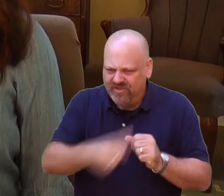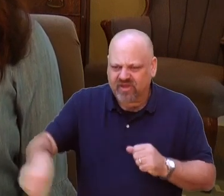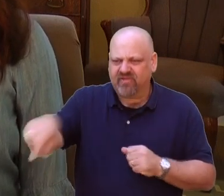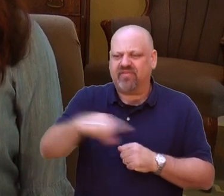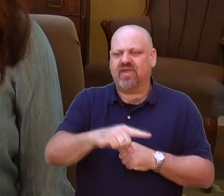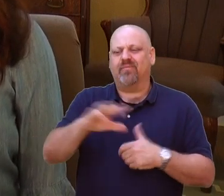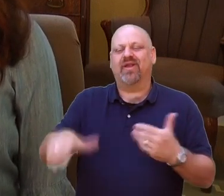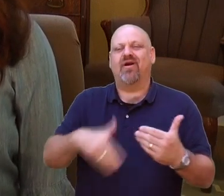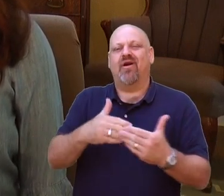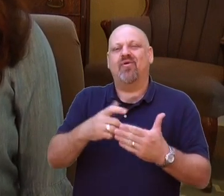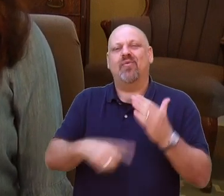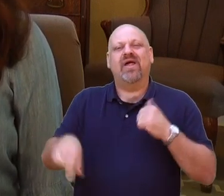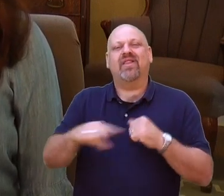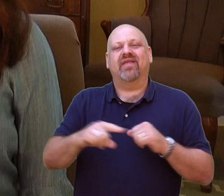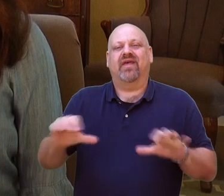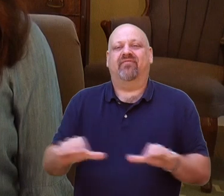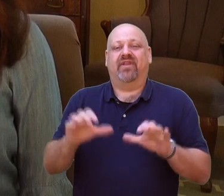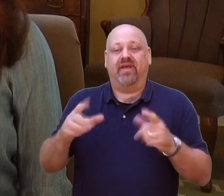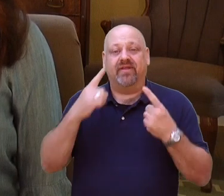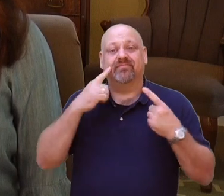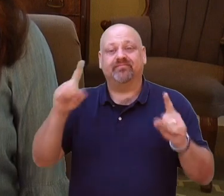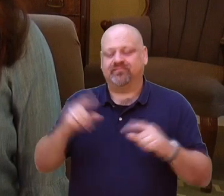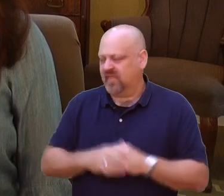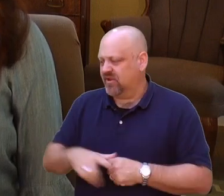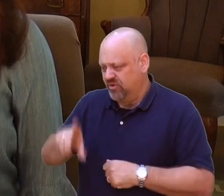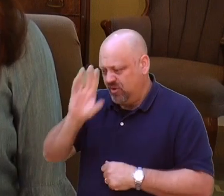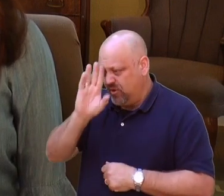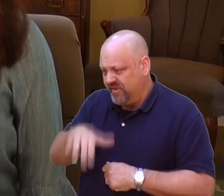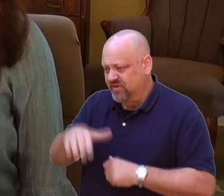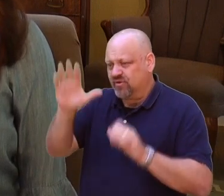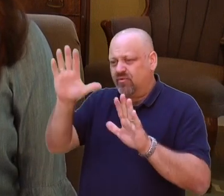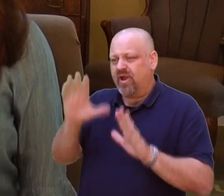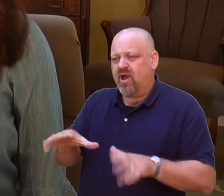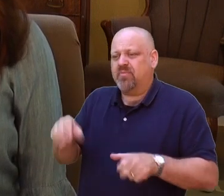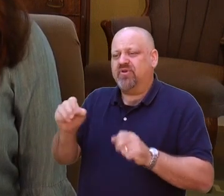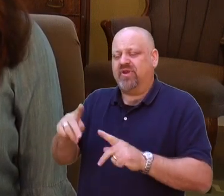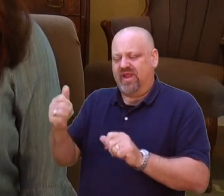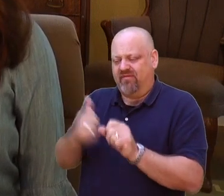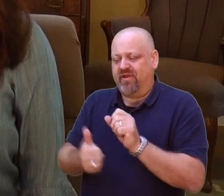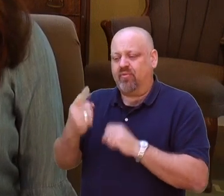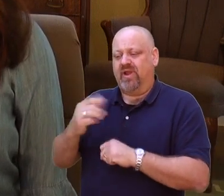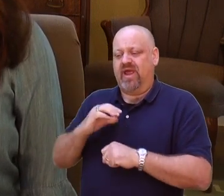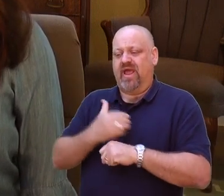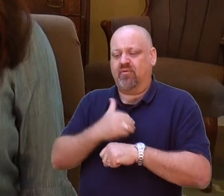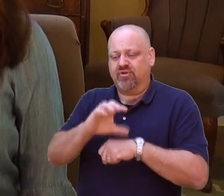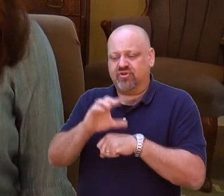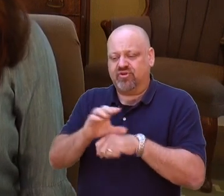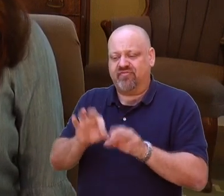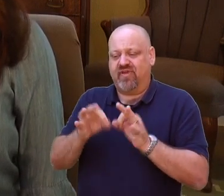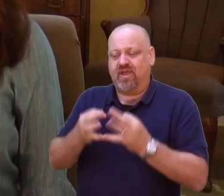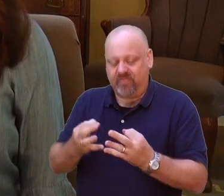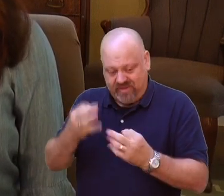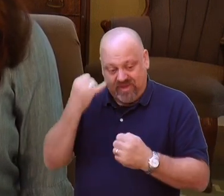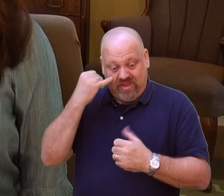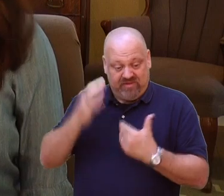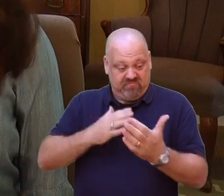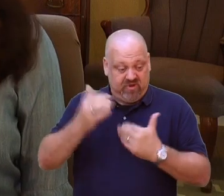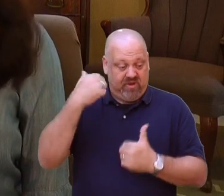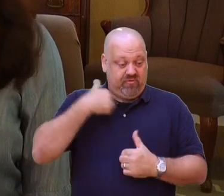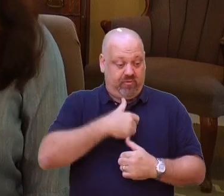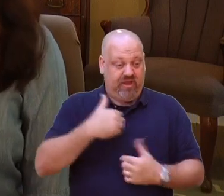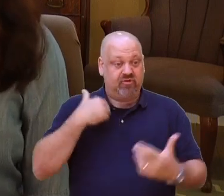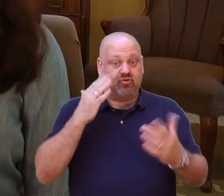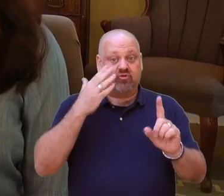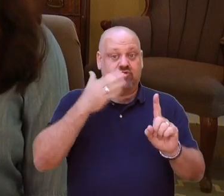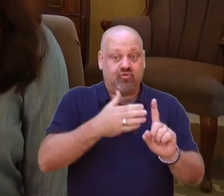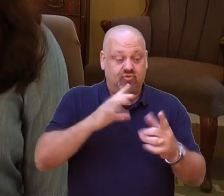just congratulate them, shout out to them, and just let them know how proud we are for each one of them and all of that they have accomplished. You